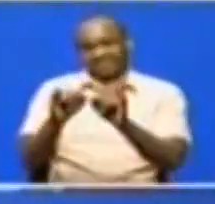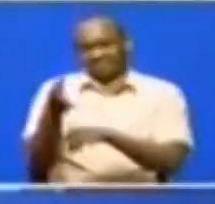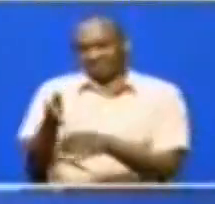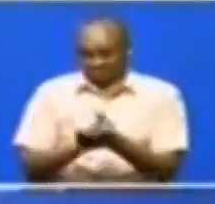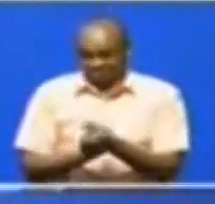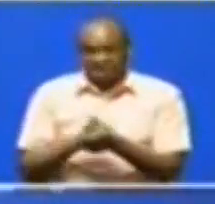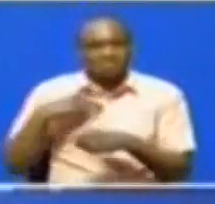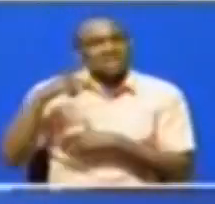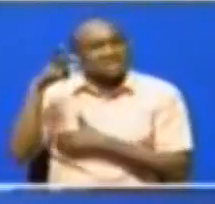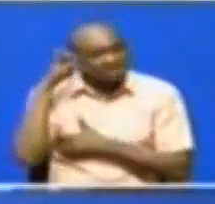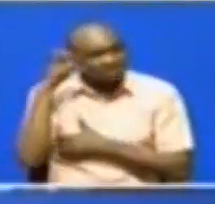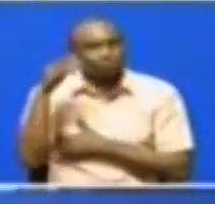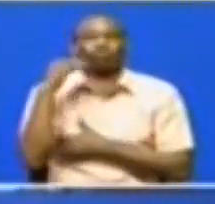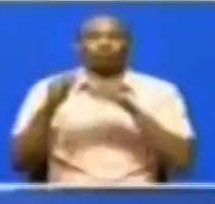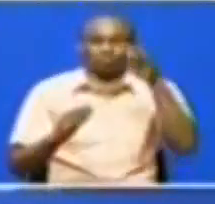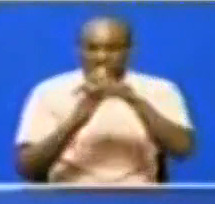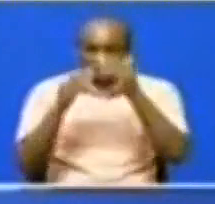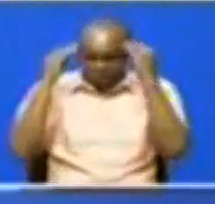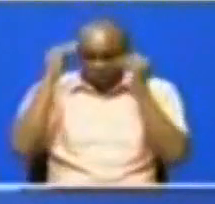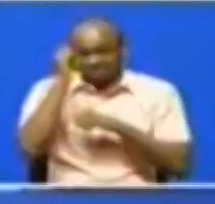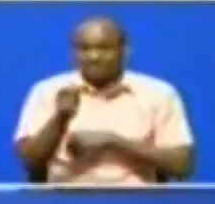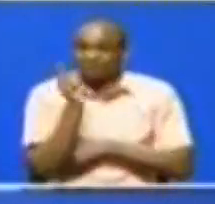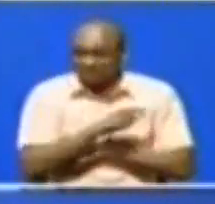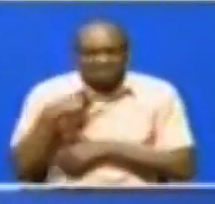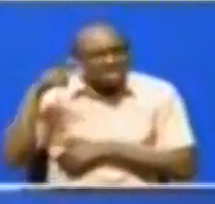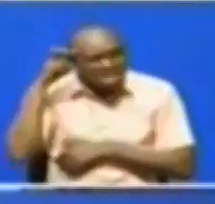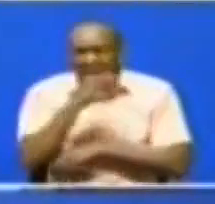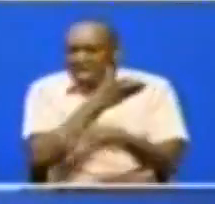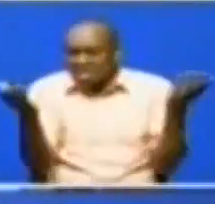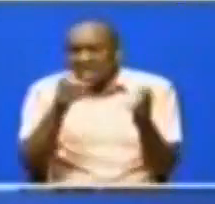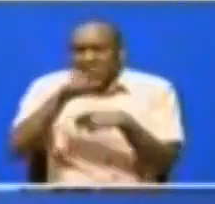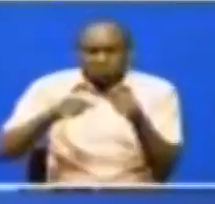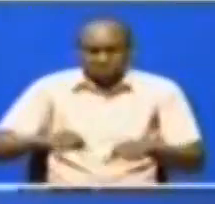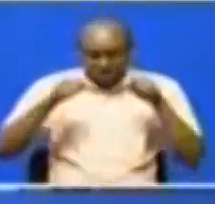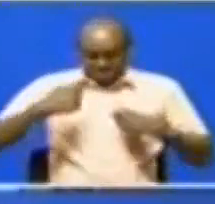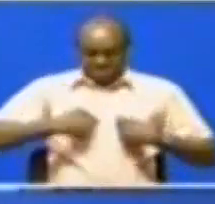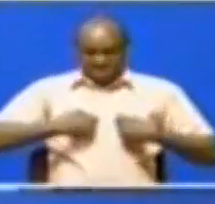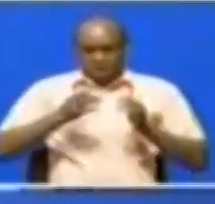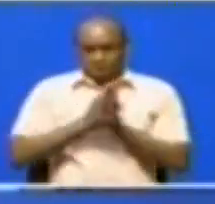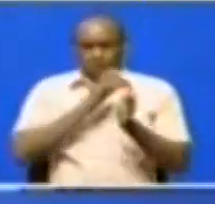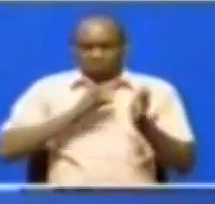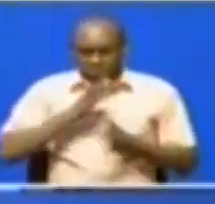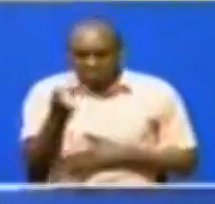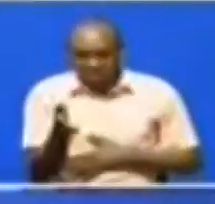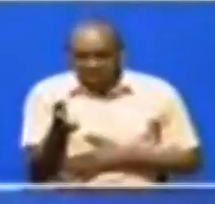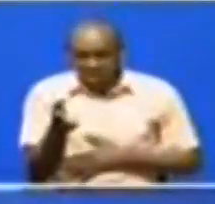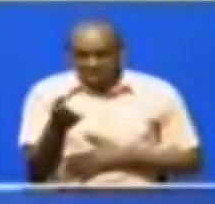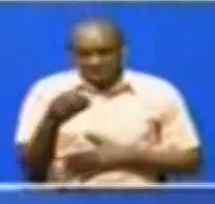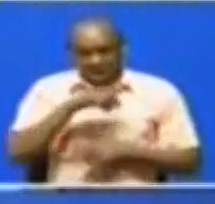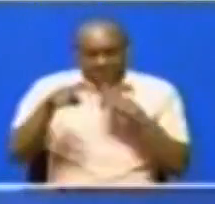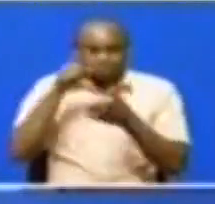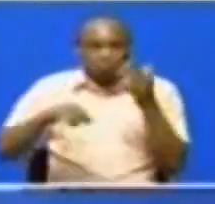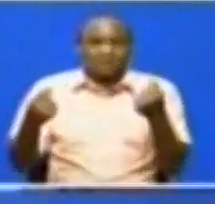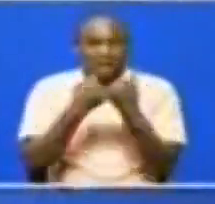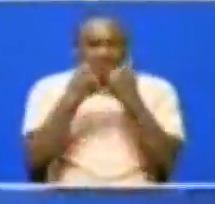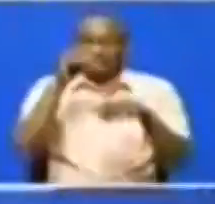I listened to the Supreme Court judgment and I didn't hear anything about the chairman of the commission in regard of what